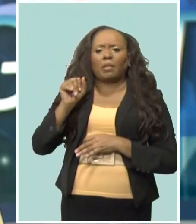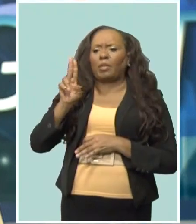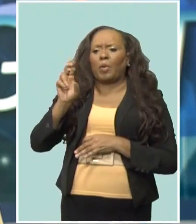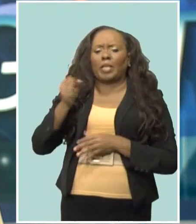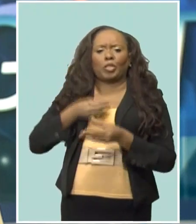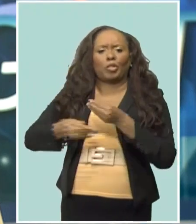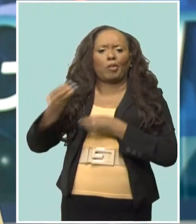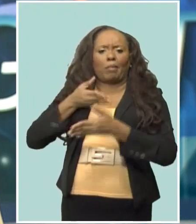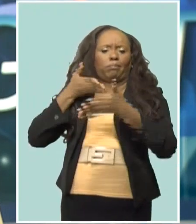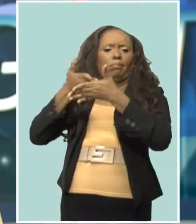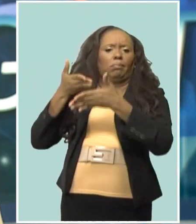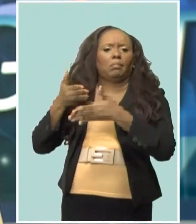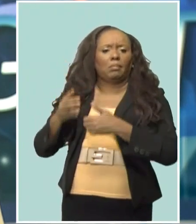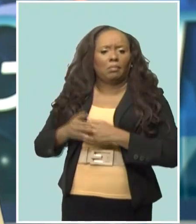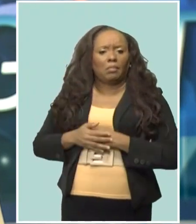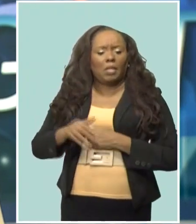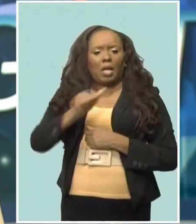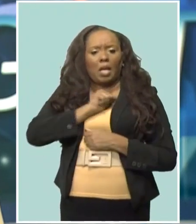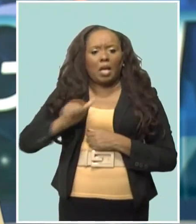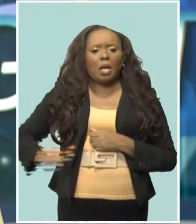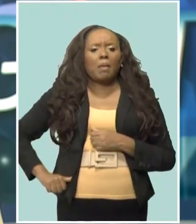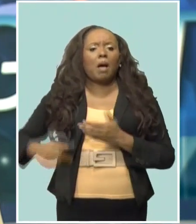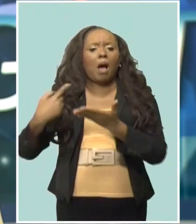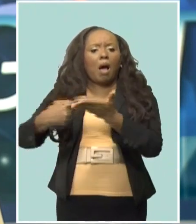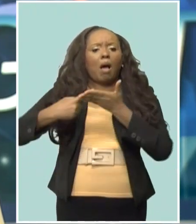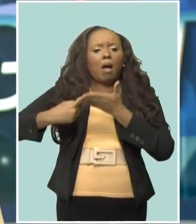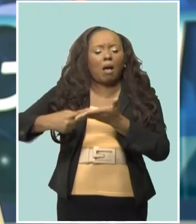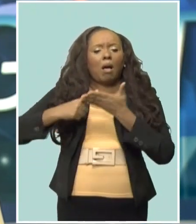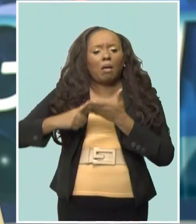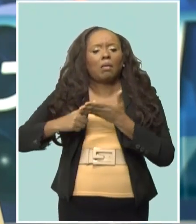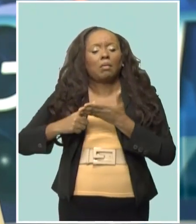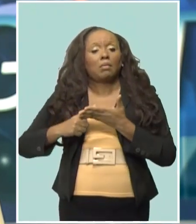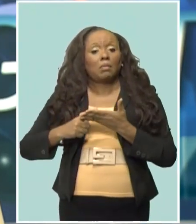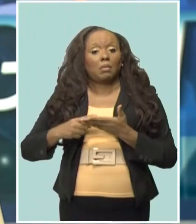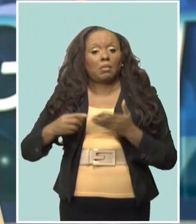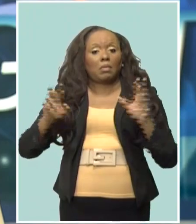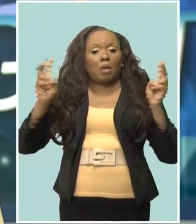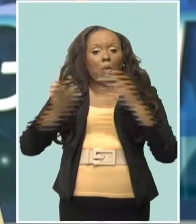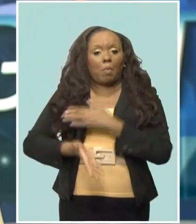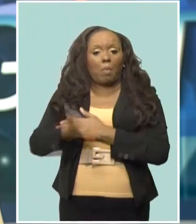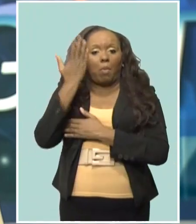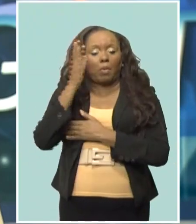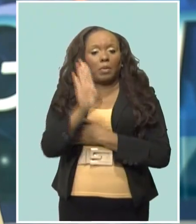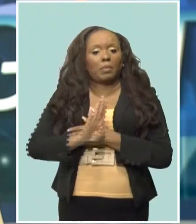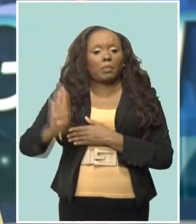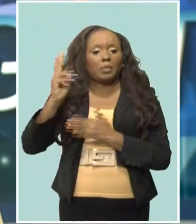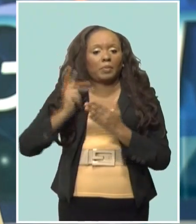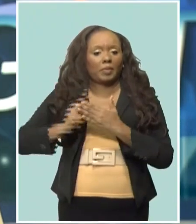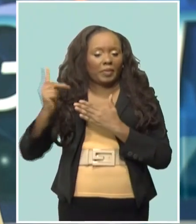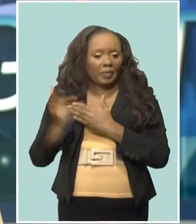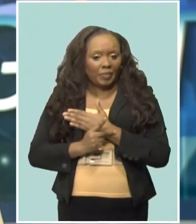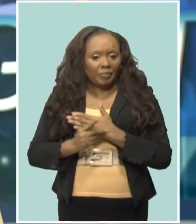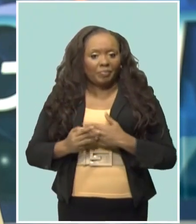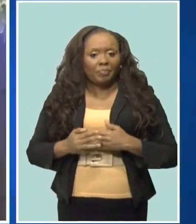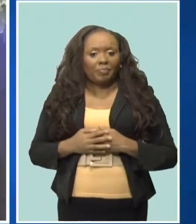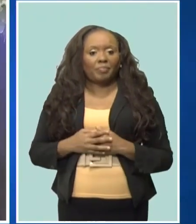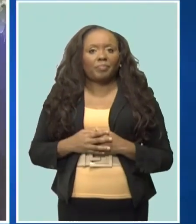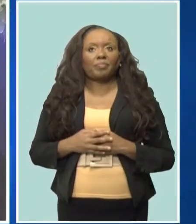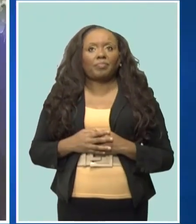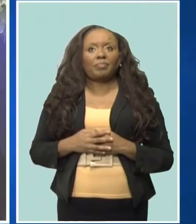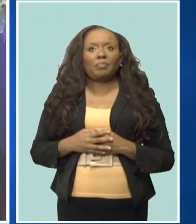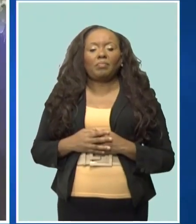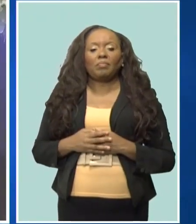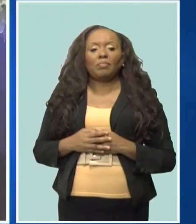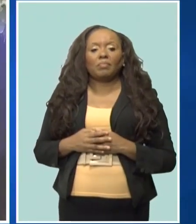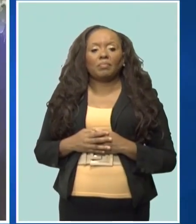was a guest on the Conversations on CARICOM segment on CBC TV8's Morning Barbados. That